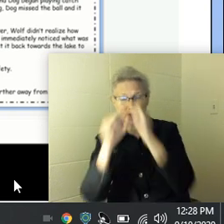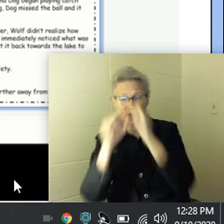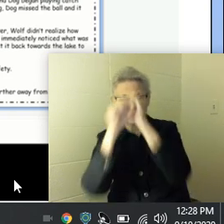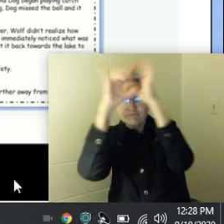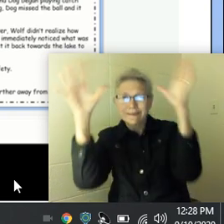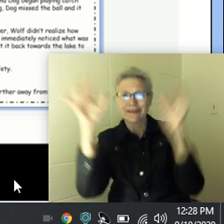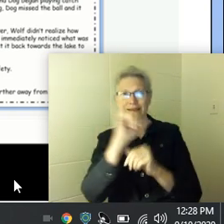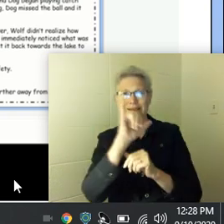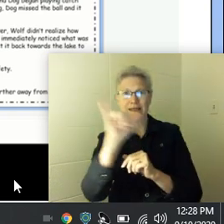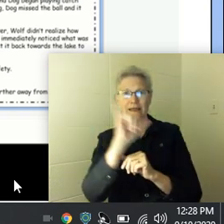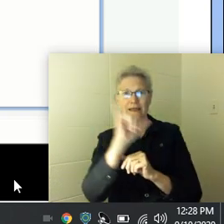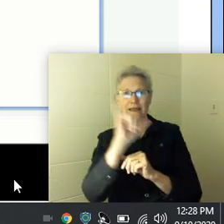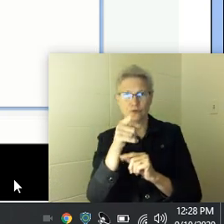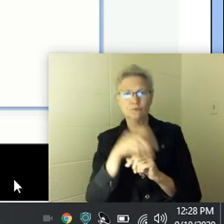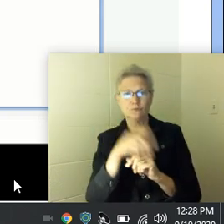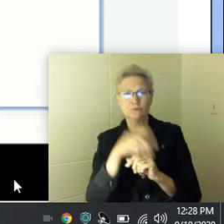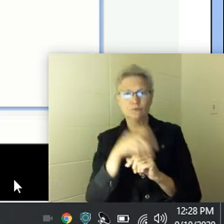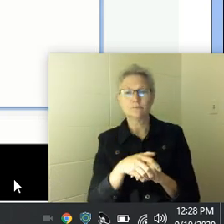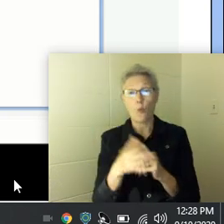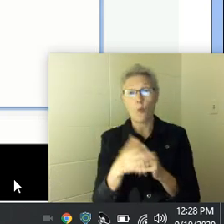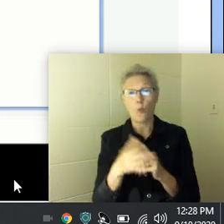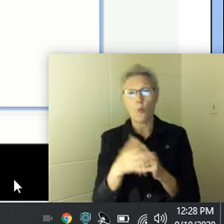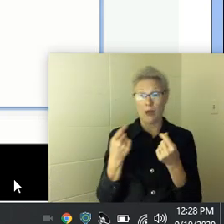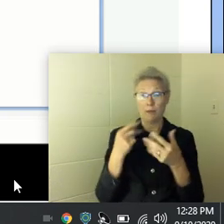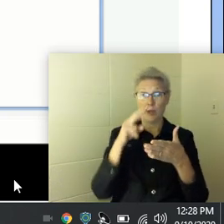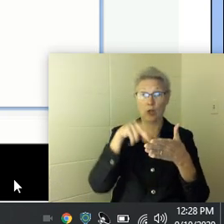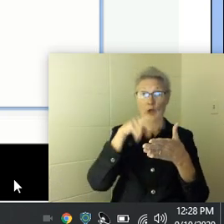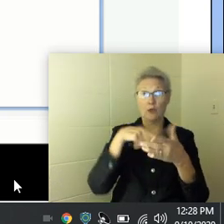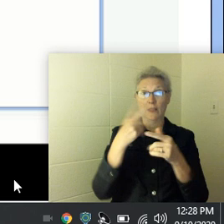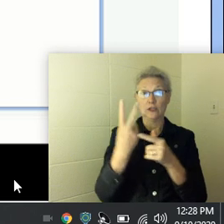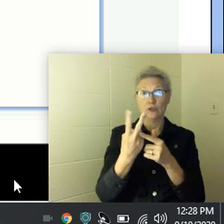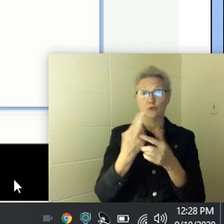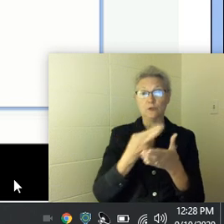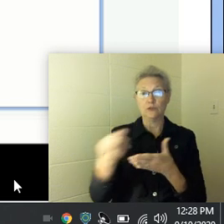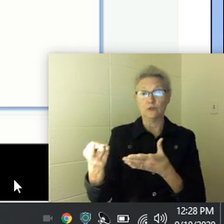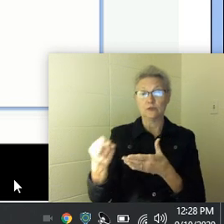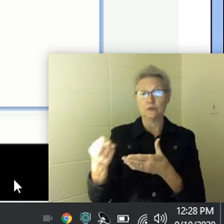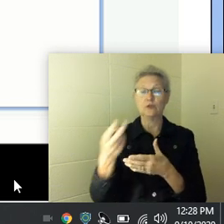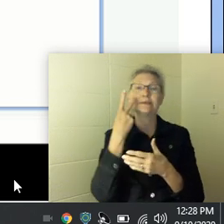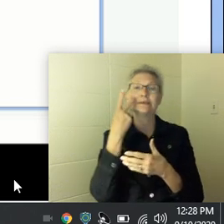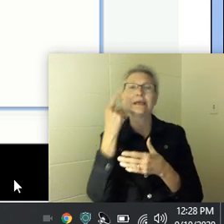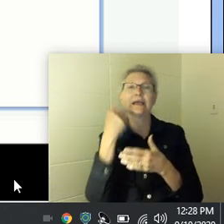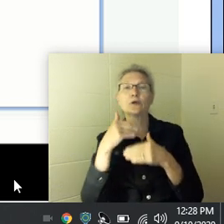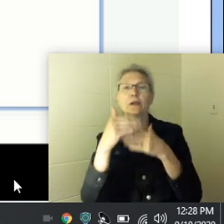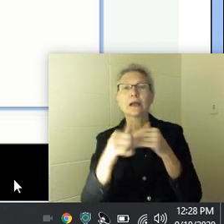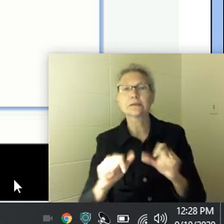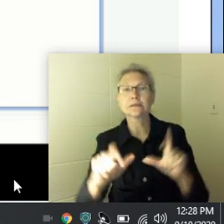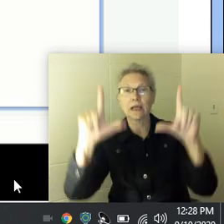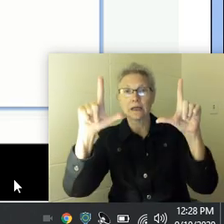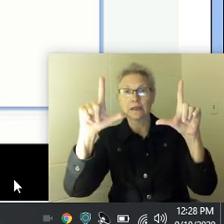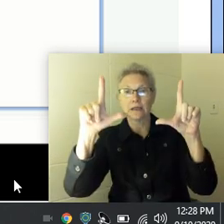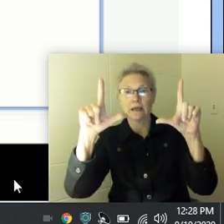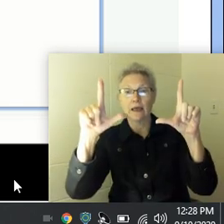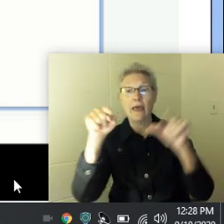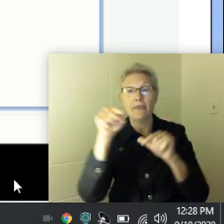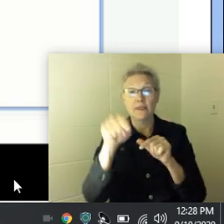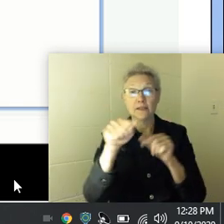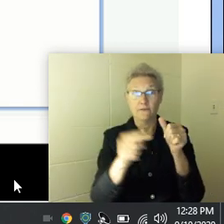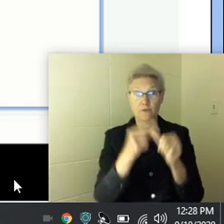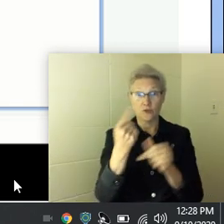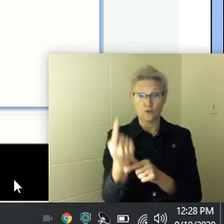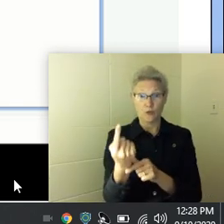head. So what I'm going to do now is I'm going to take a look at these two resources that you will see in your next slide. Now, this first